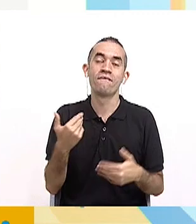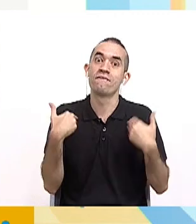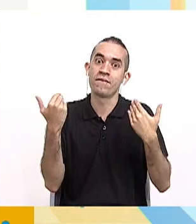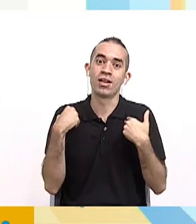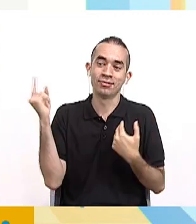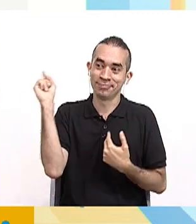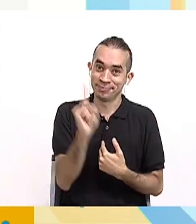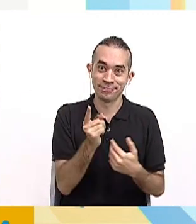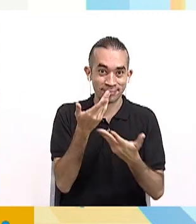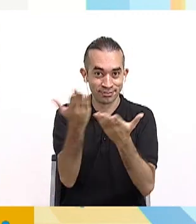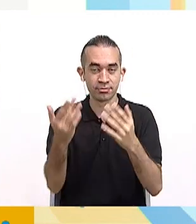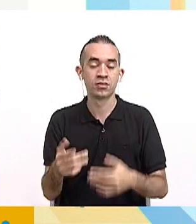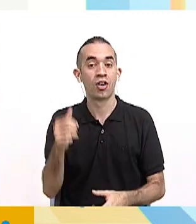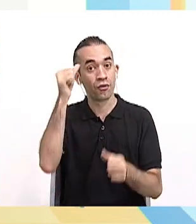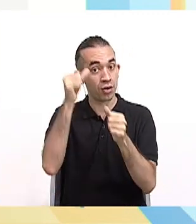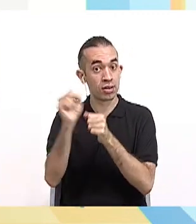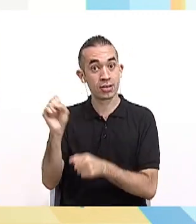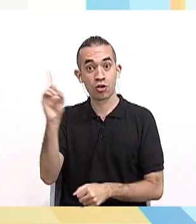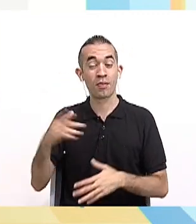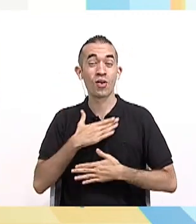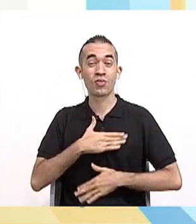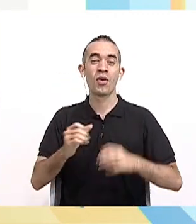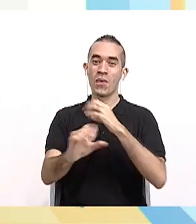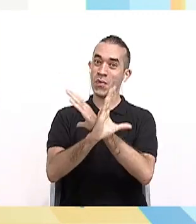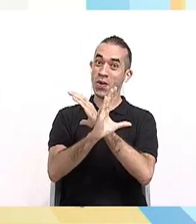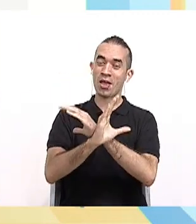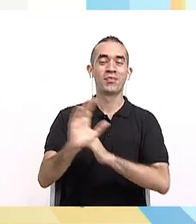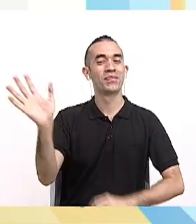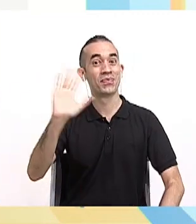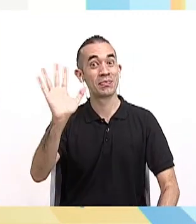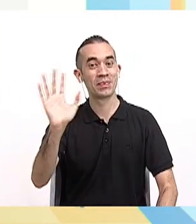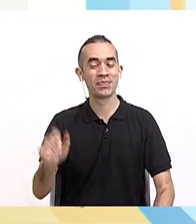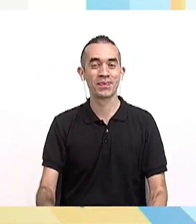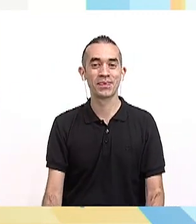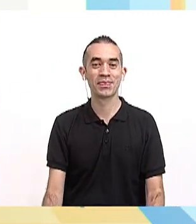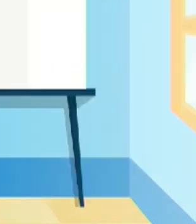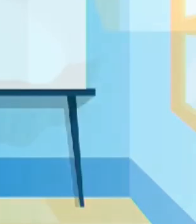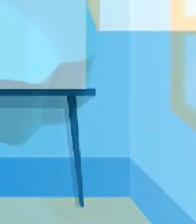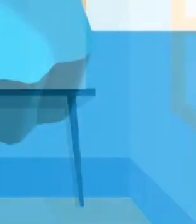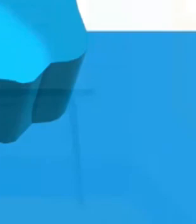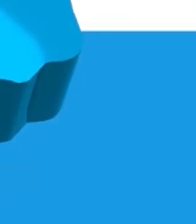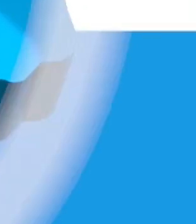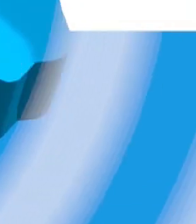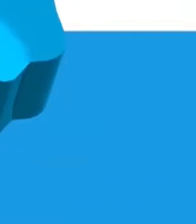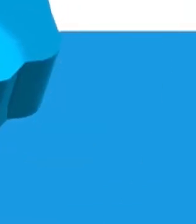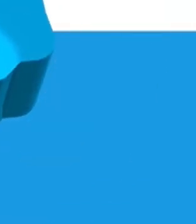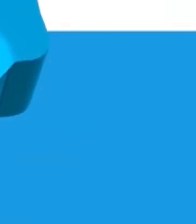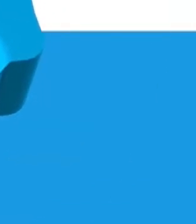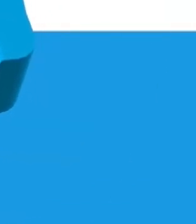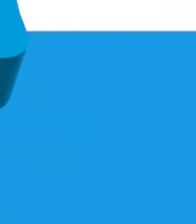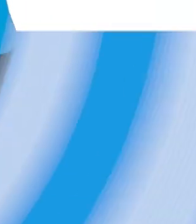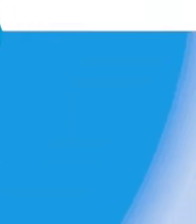Remember, enjoy your weekend, but stay safe. Bye-bye.